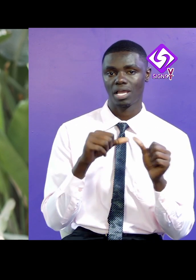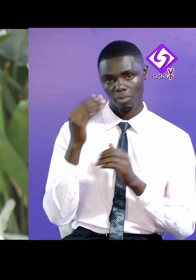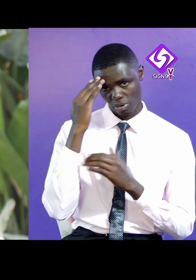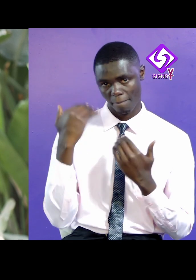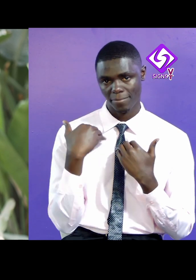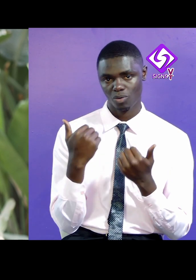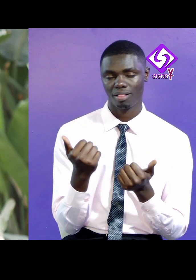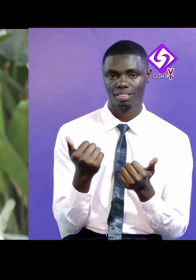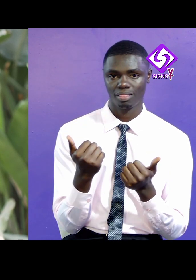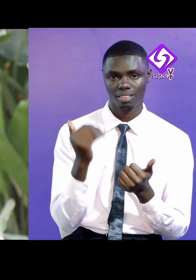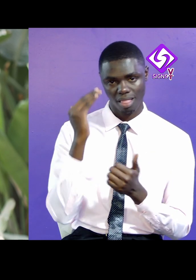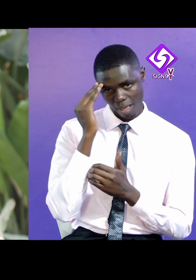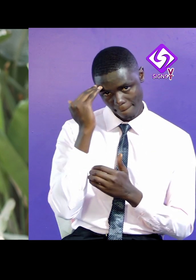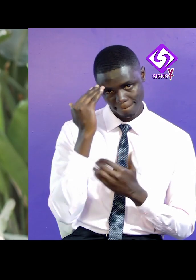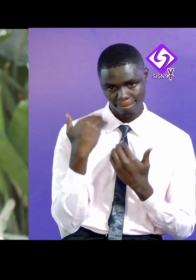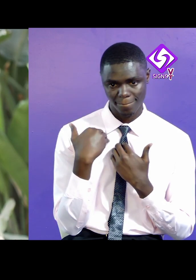health.